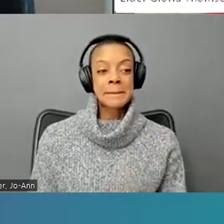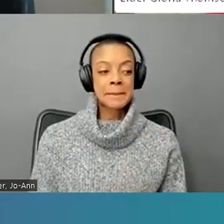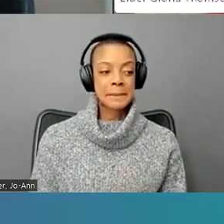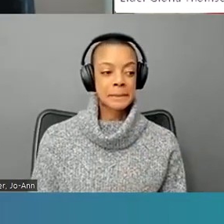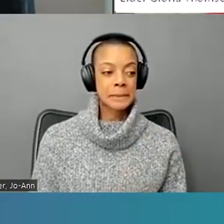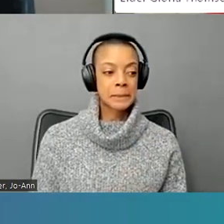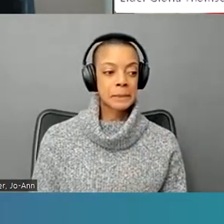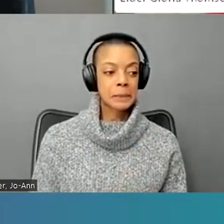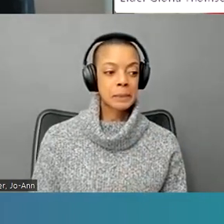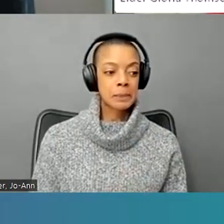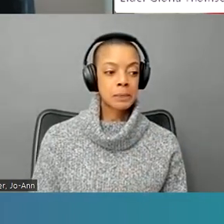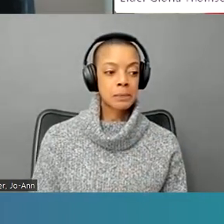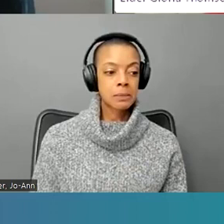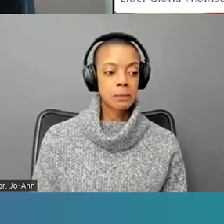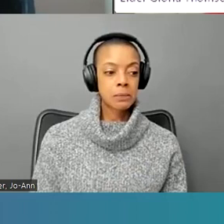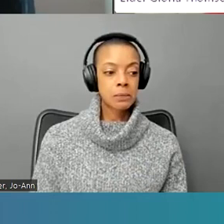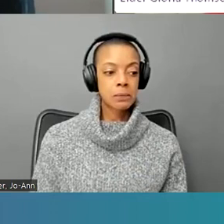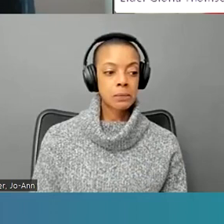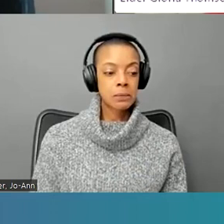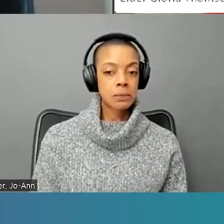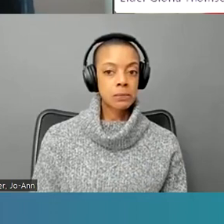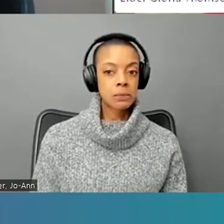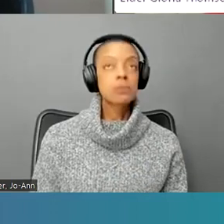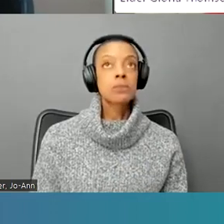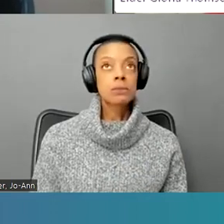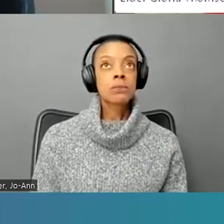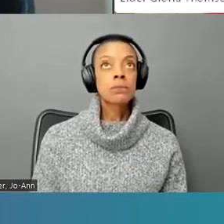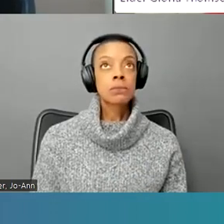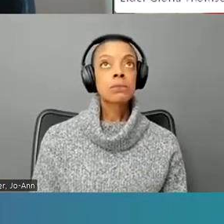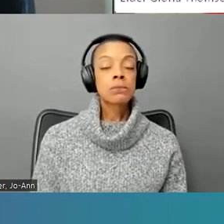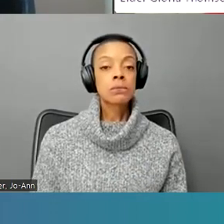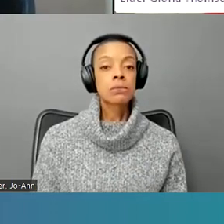Yes, I would like to add is